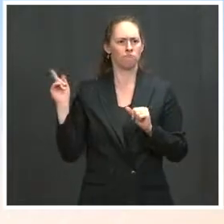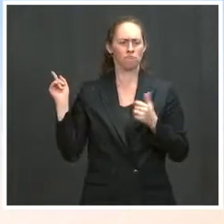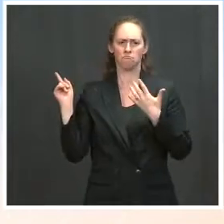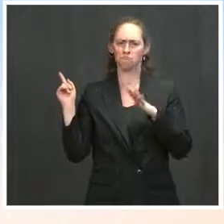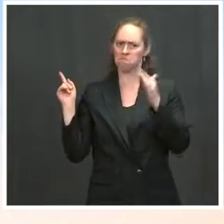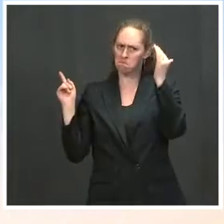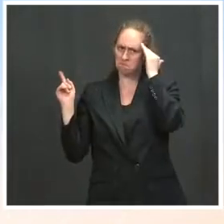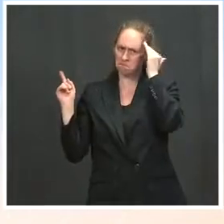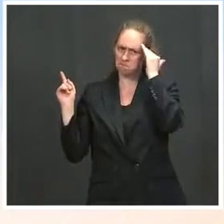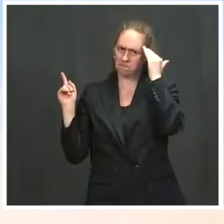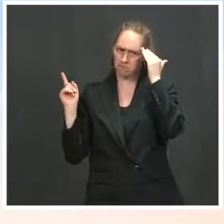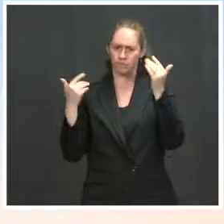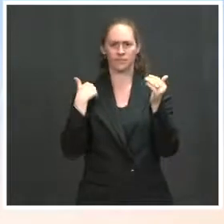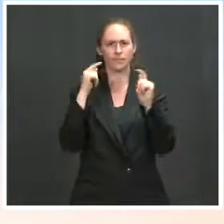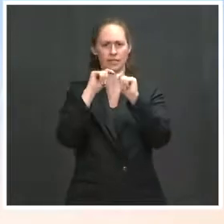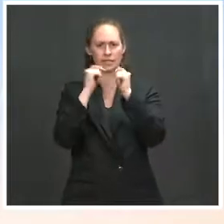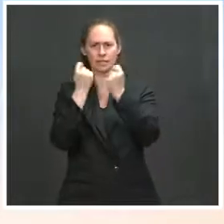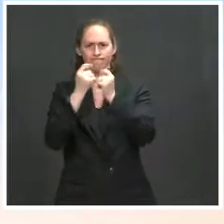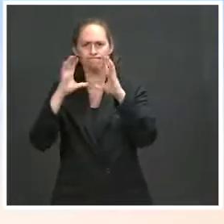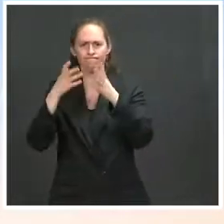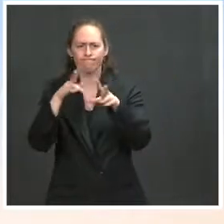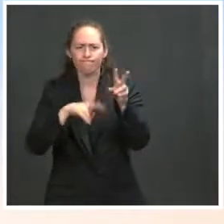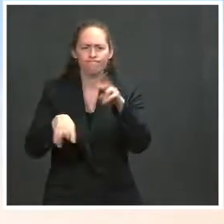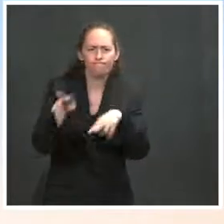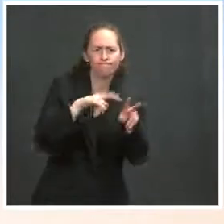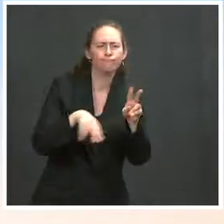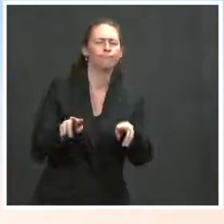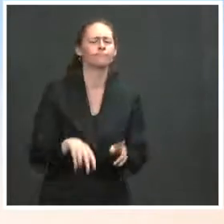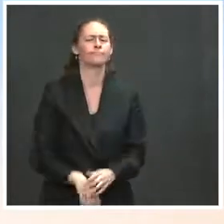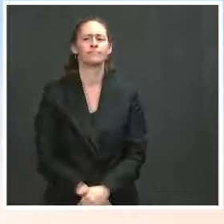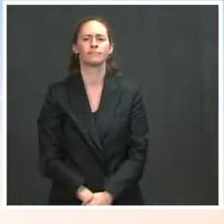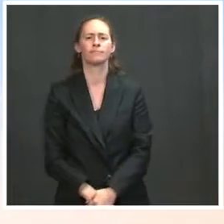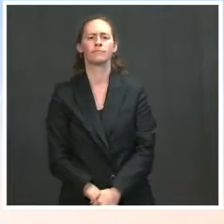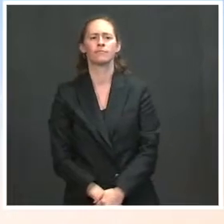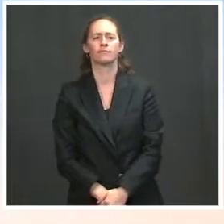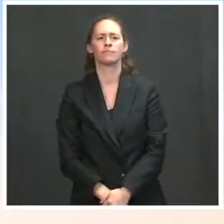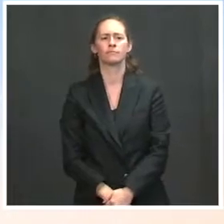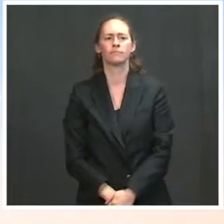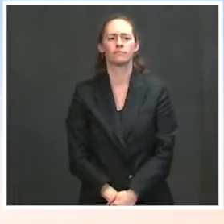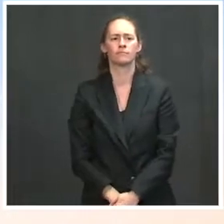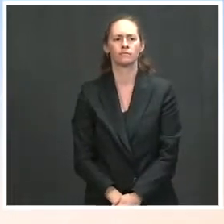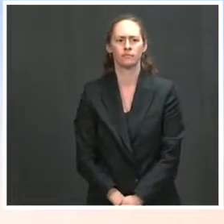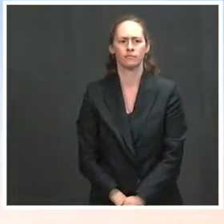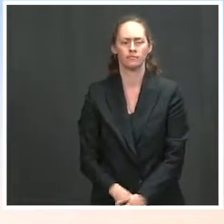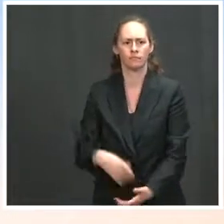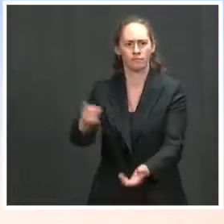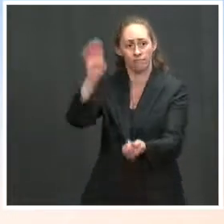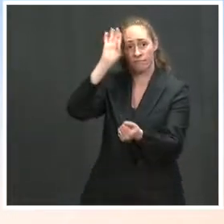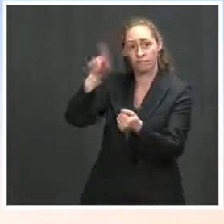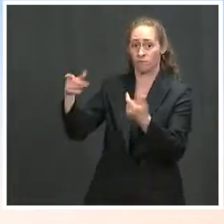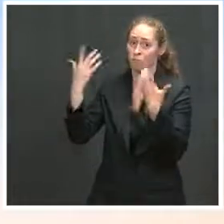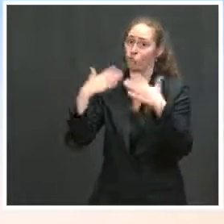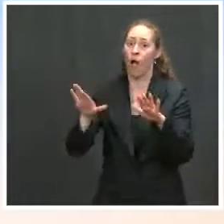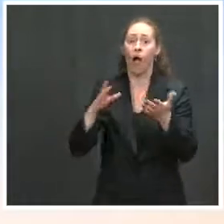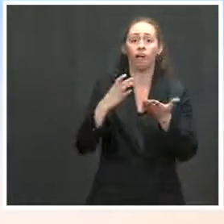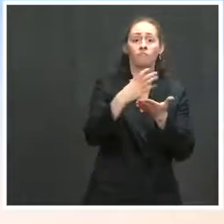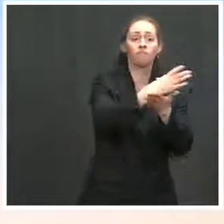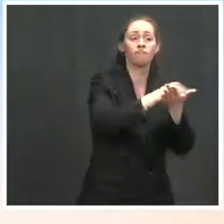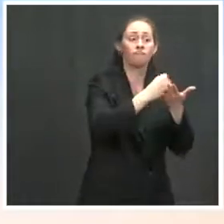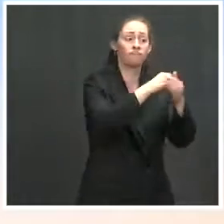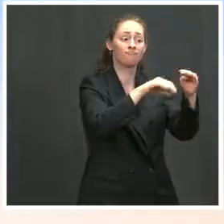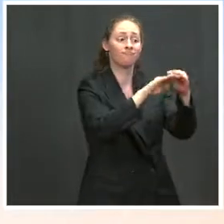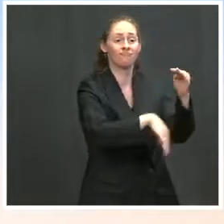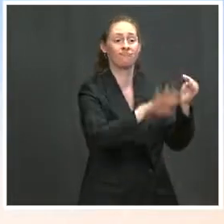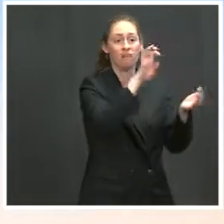well. And I know that one of the big things for him is not to raise taxes on anybody that makes less than $400,000 a year. But if there